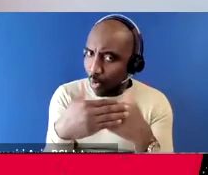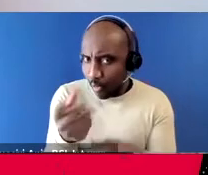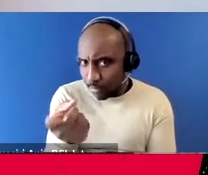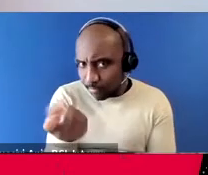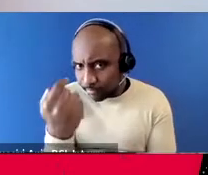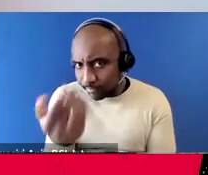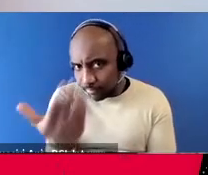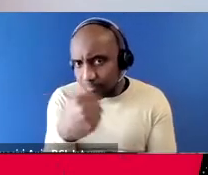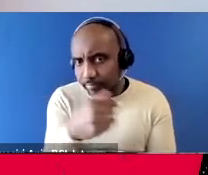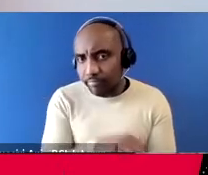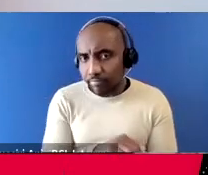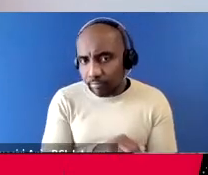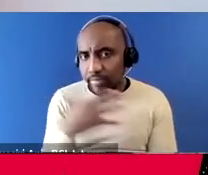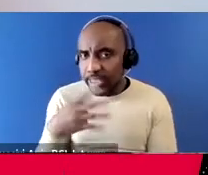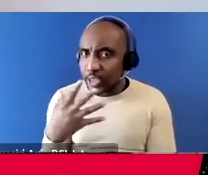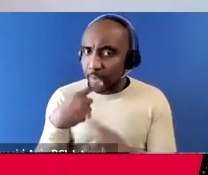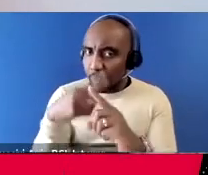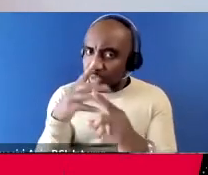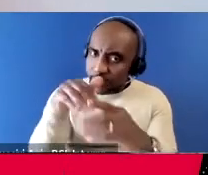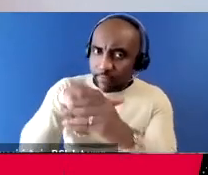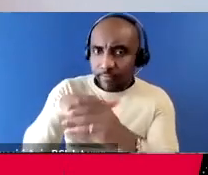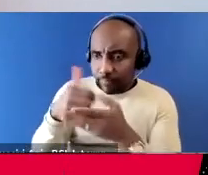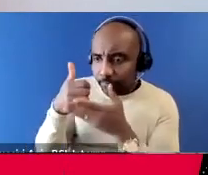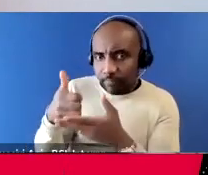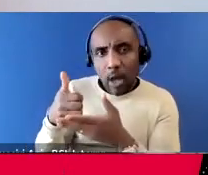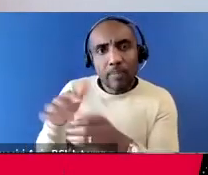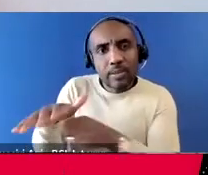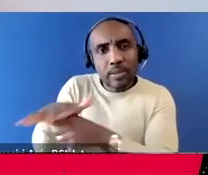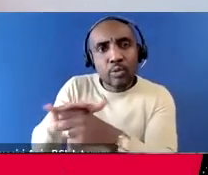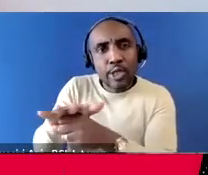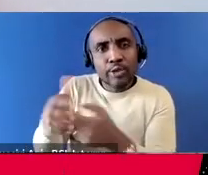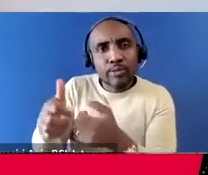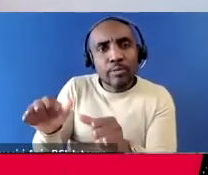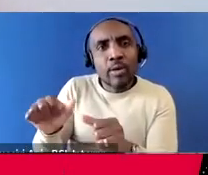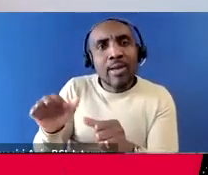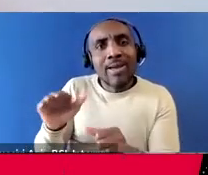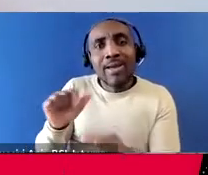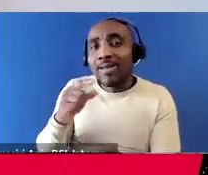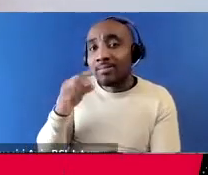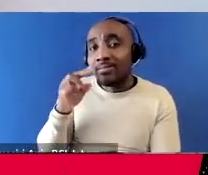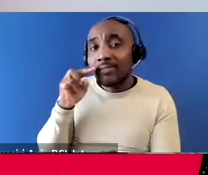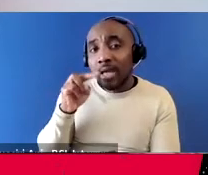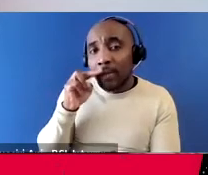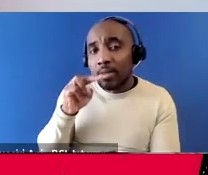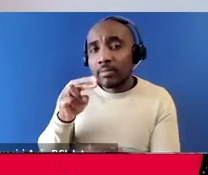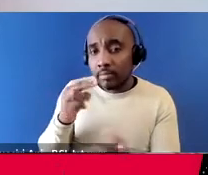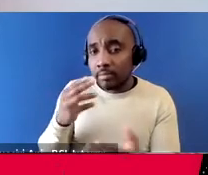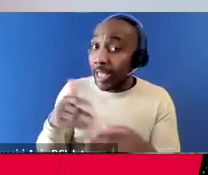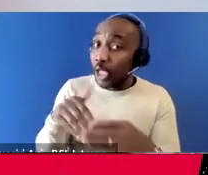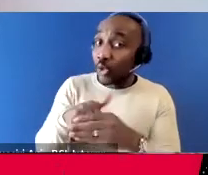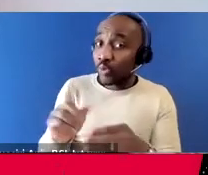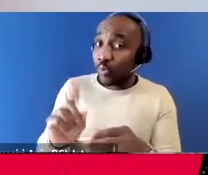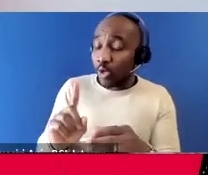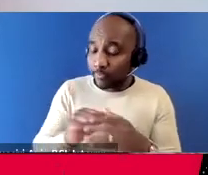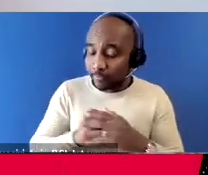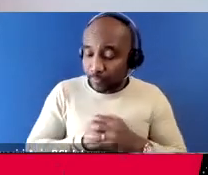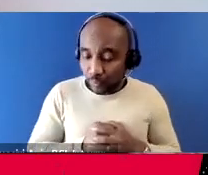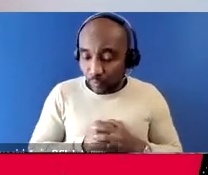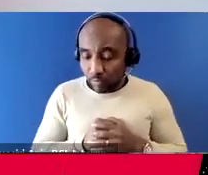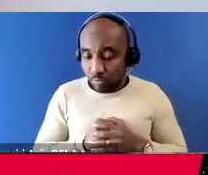a political agreement, as well as pushing for accountability to stop the or to break the cycle of violence in the